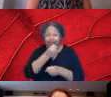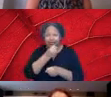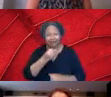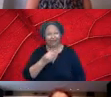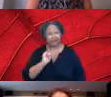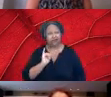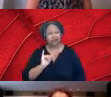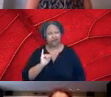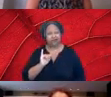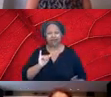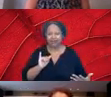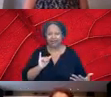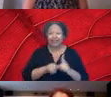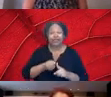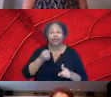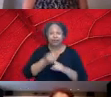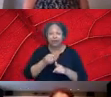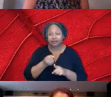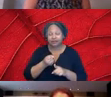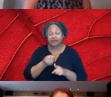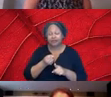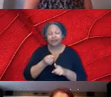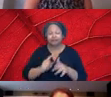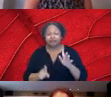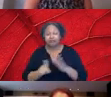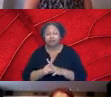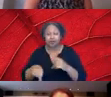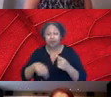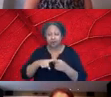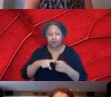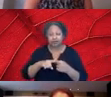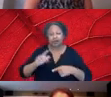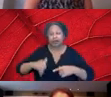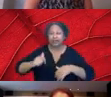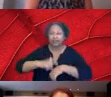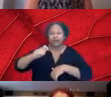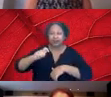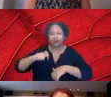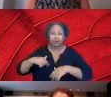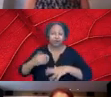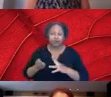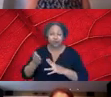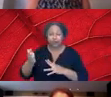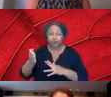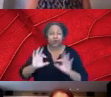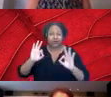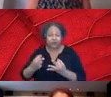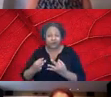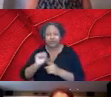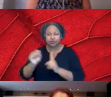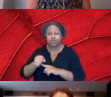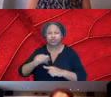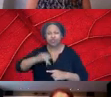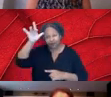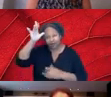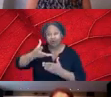I would say the impact also came at a time where I was going through a family situation. My father had